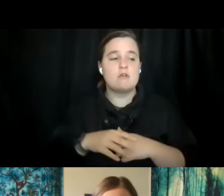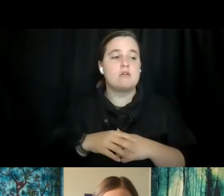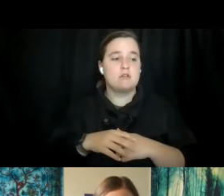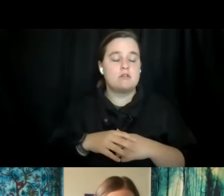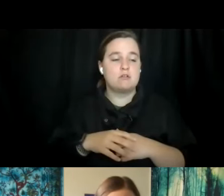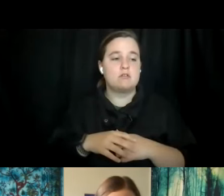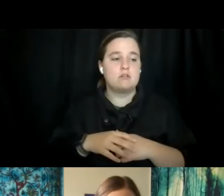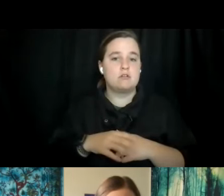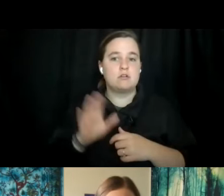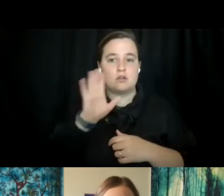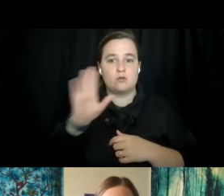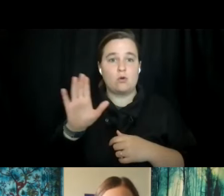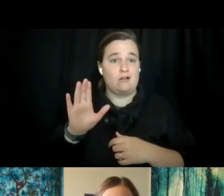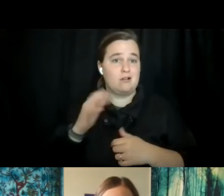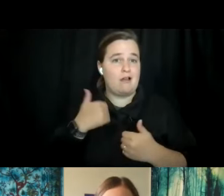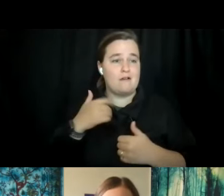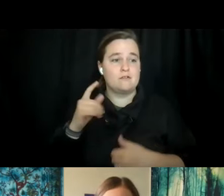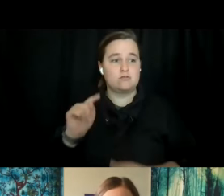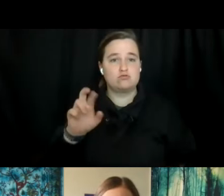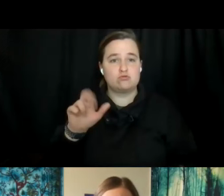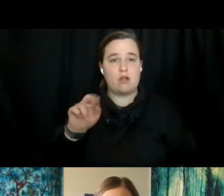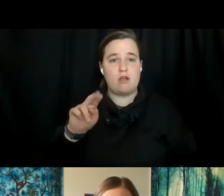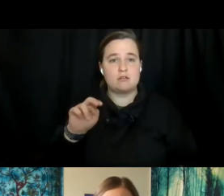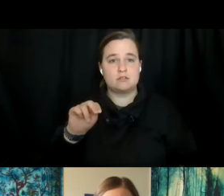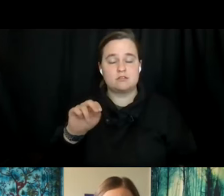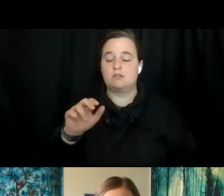be a transgenerational aspect of that.